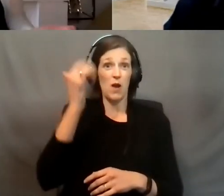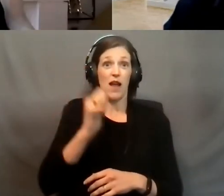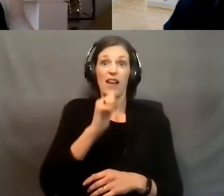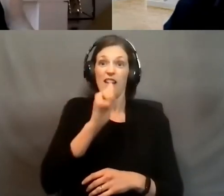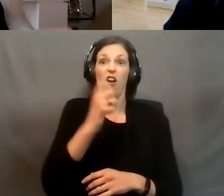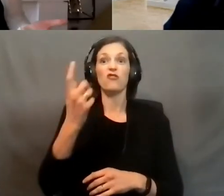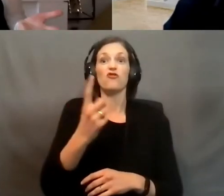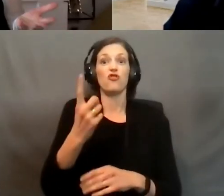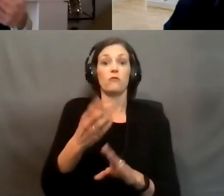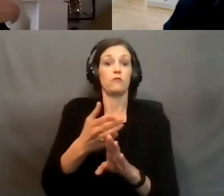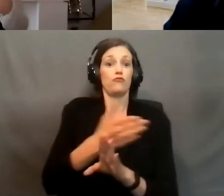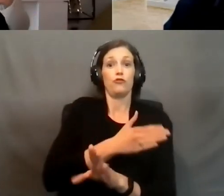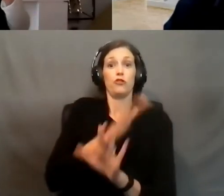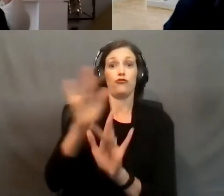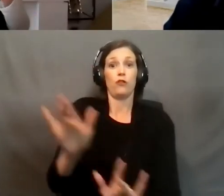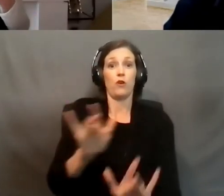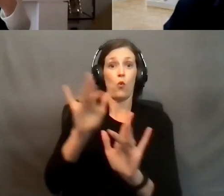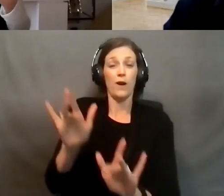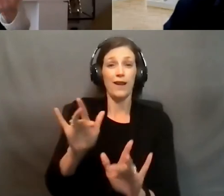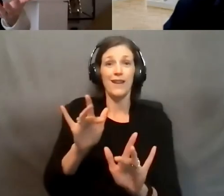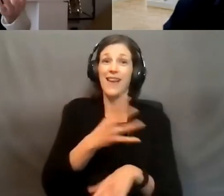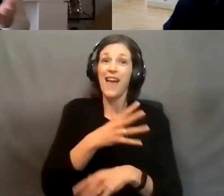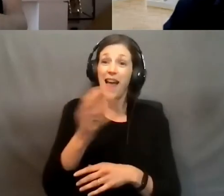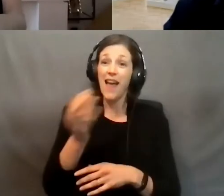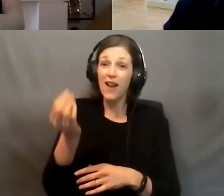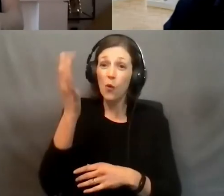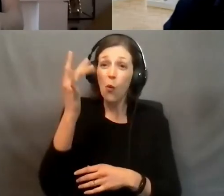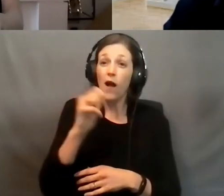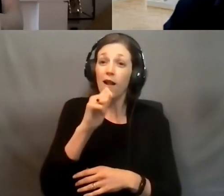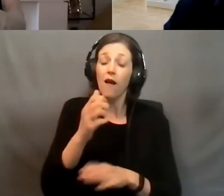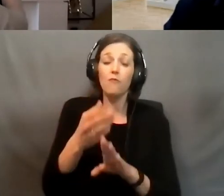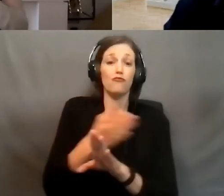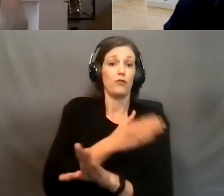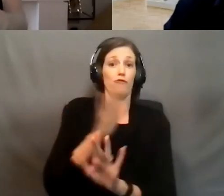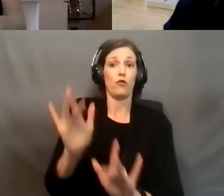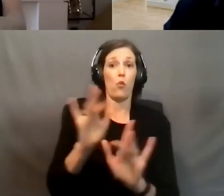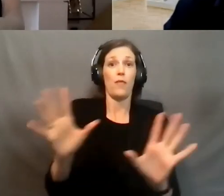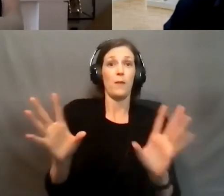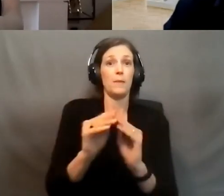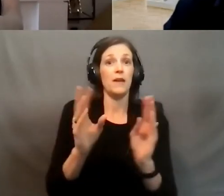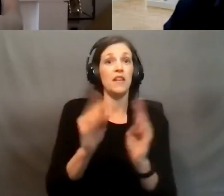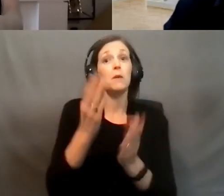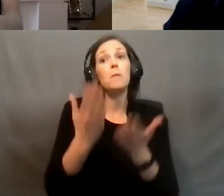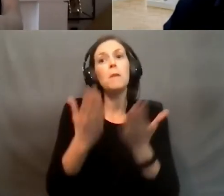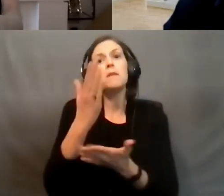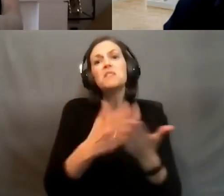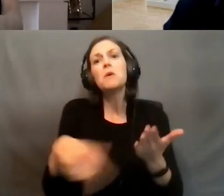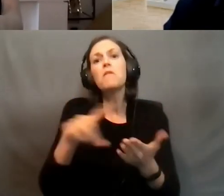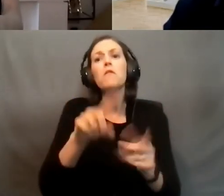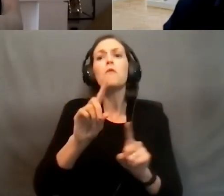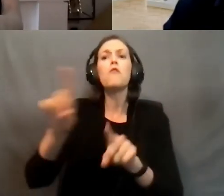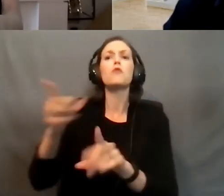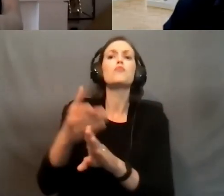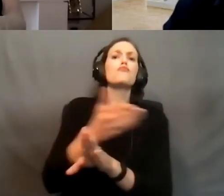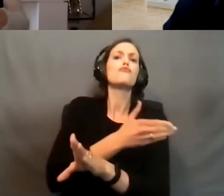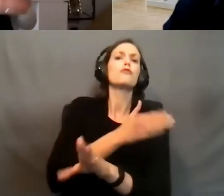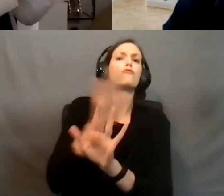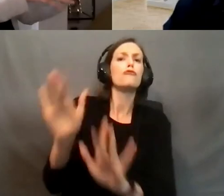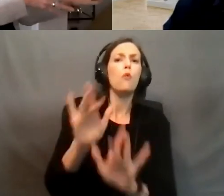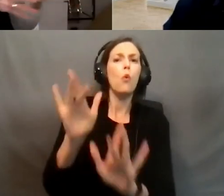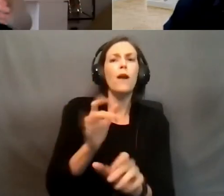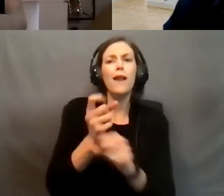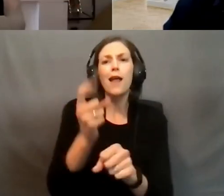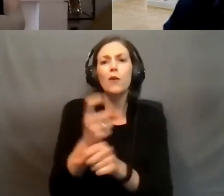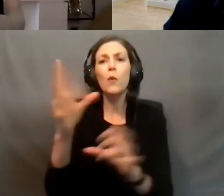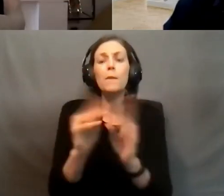-records, and even why we did not pre-record the meeting. Maybe some of you have gone to a pre-recorded annual meeting. You have